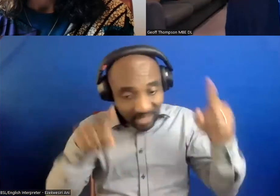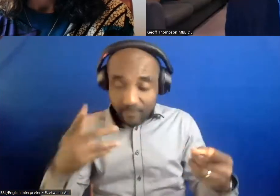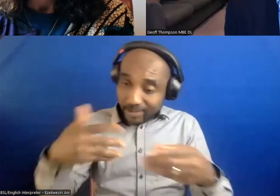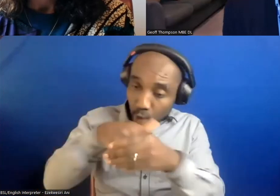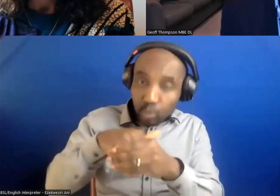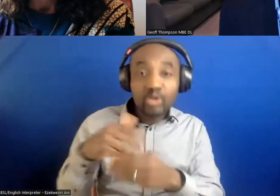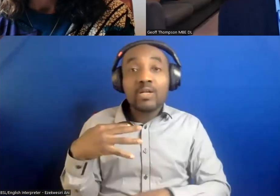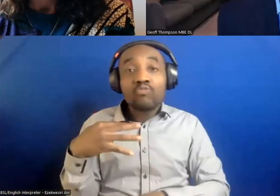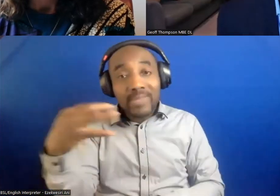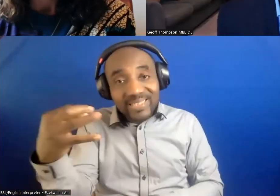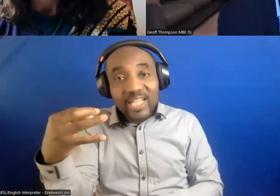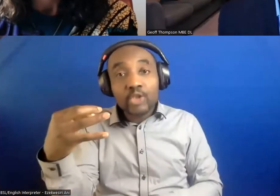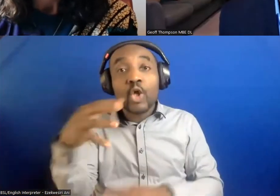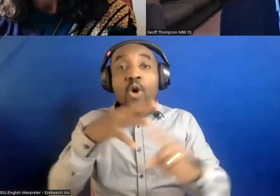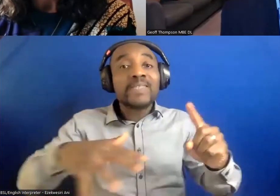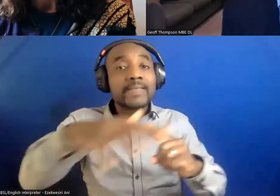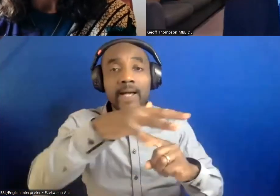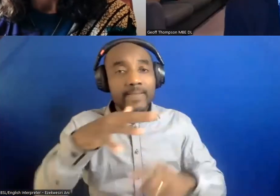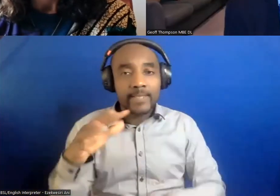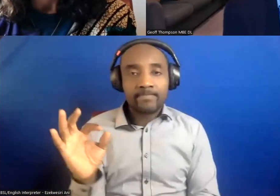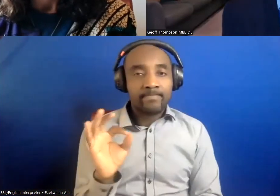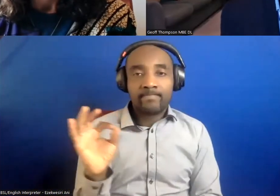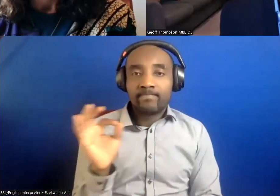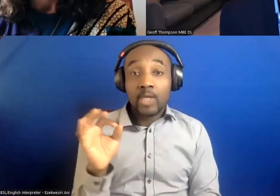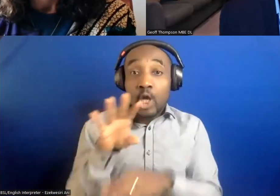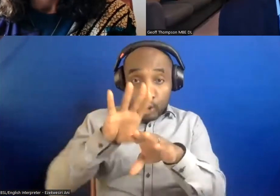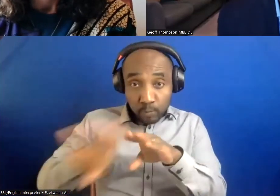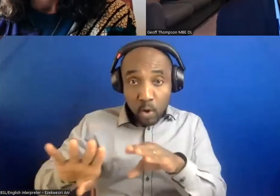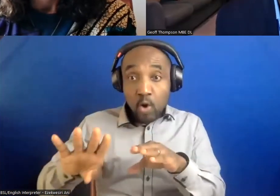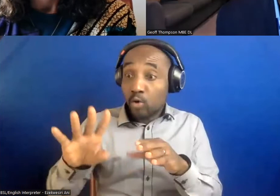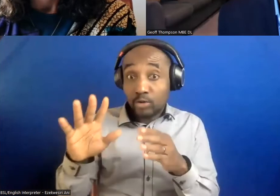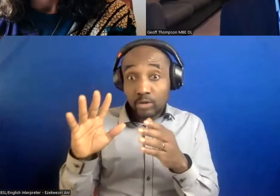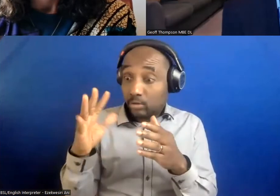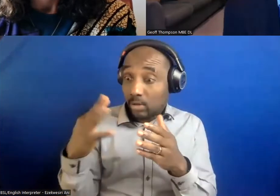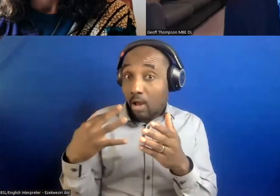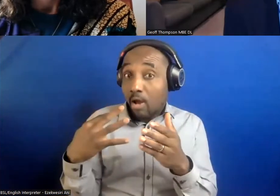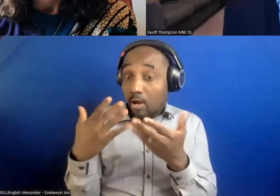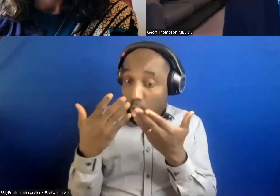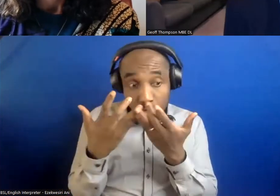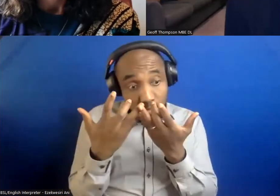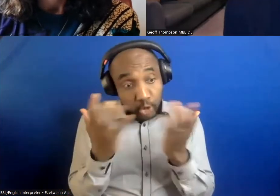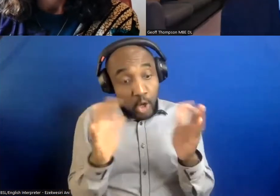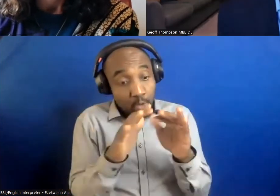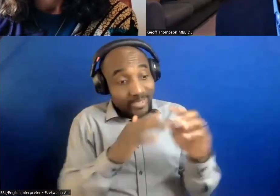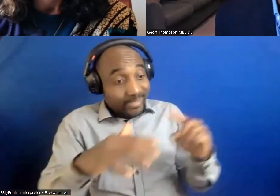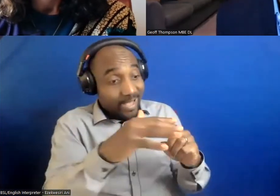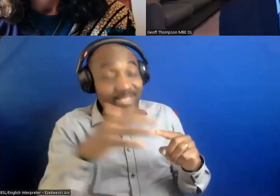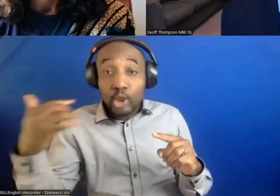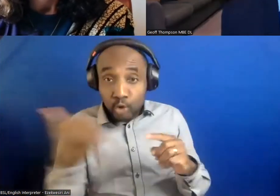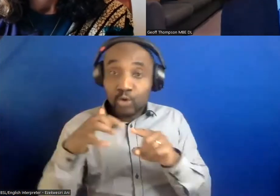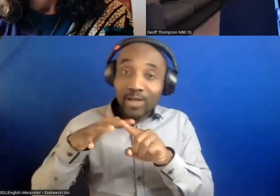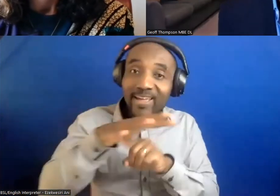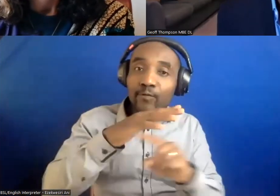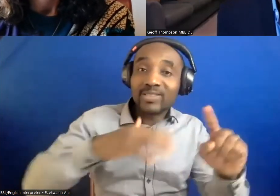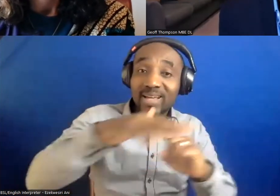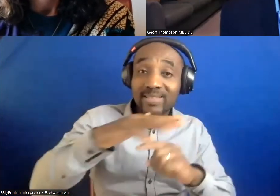representation of society. And I believe that sport reflects society and therefore influences society. Those 80s through